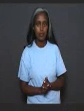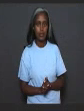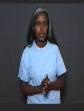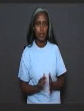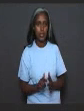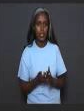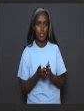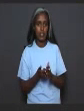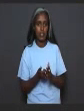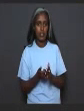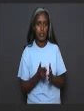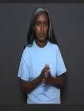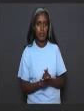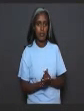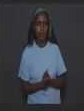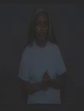Begin.